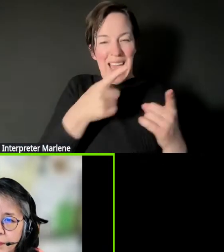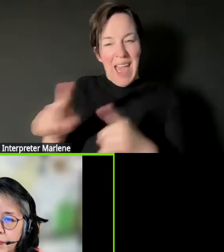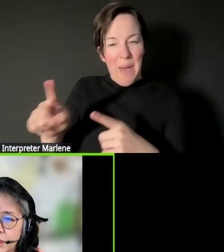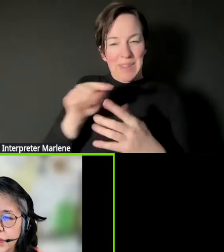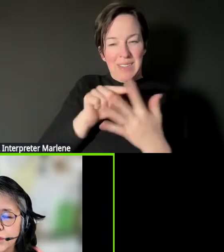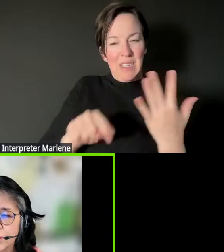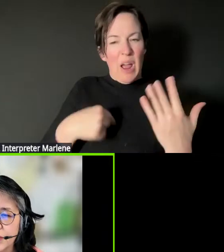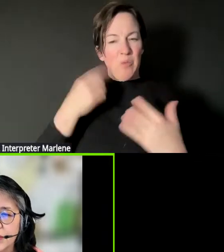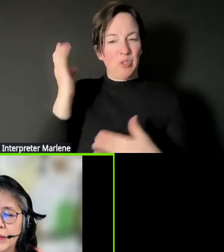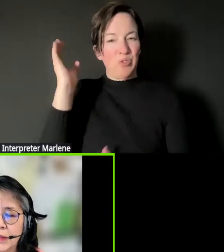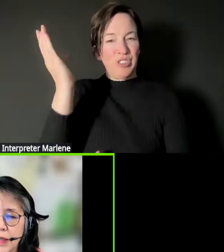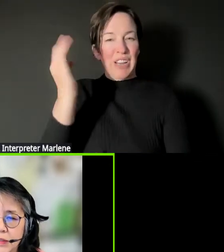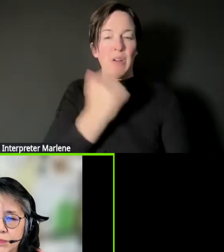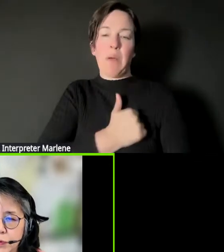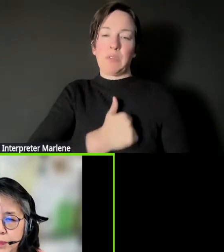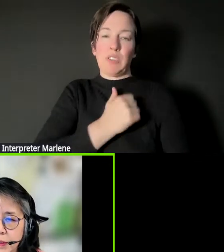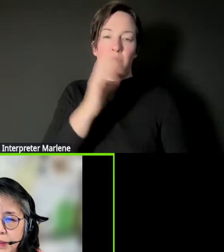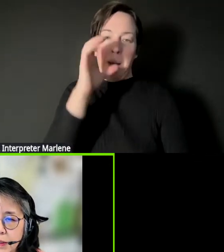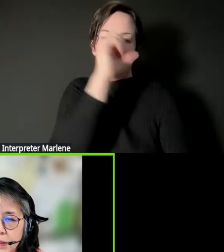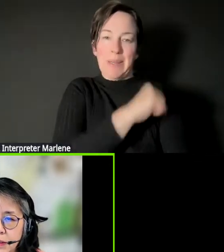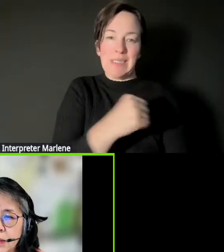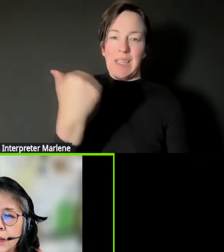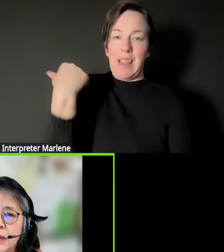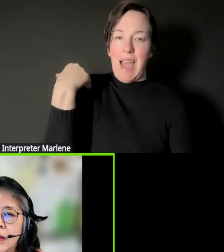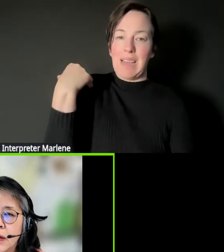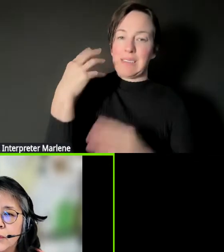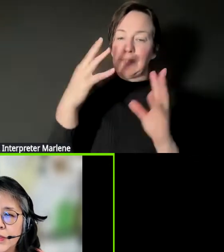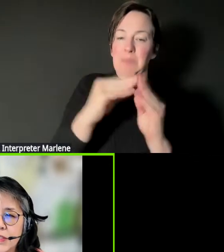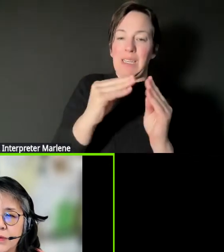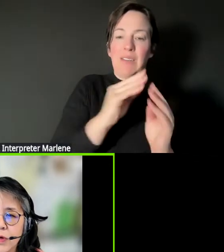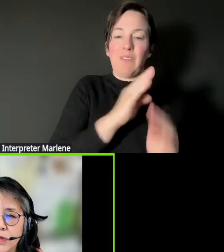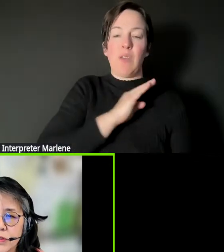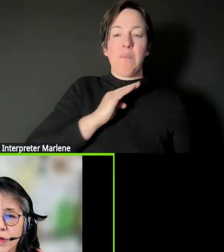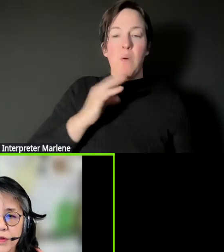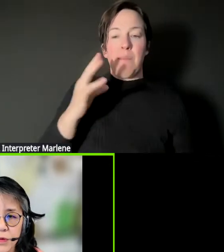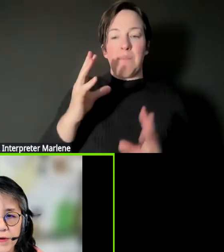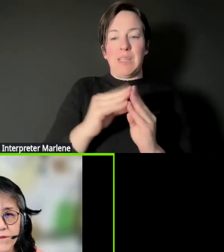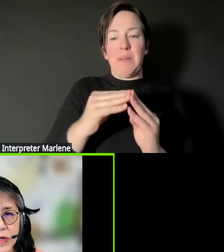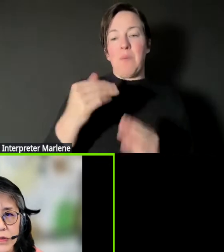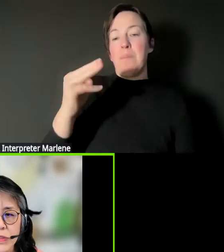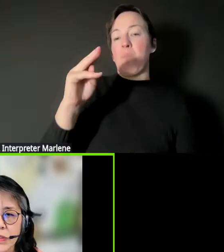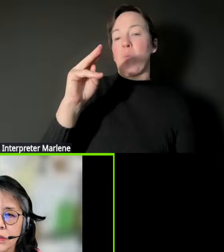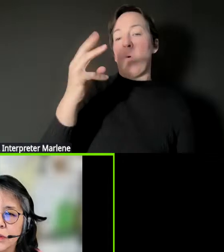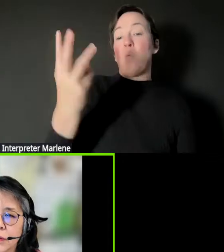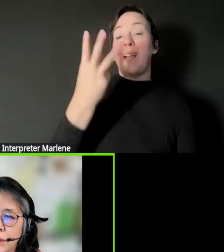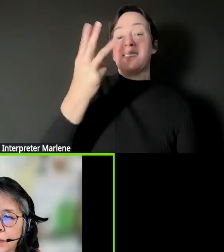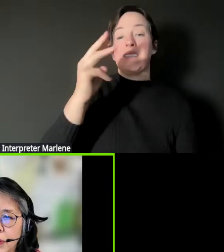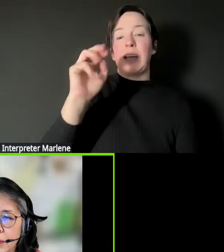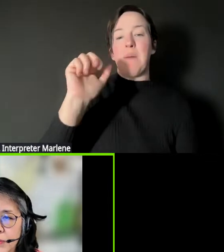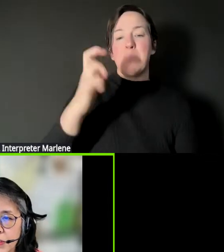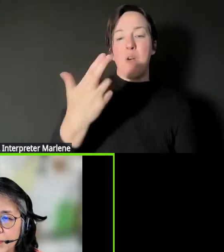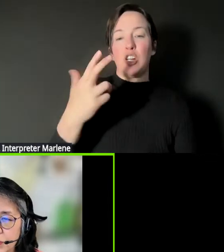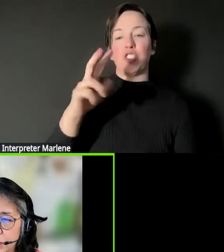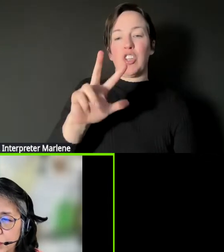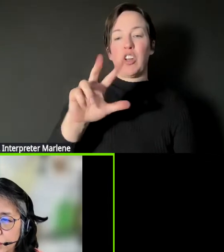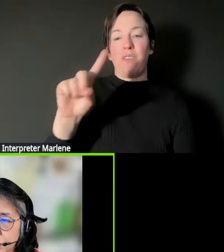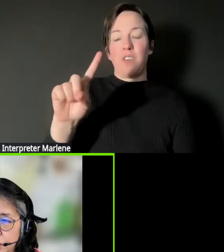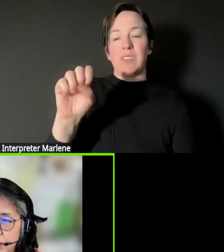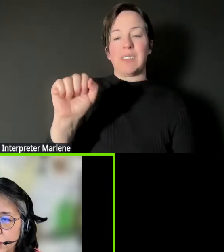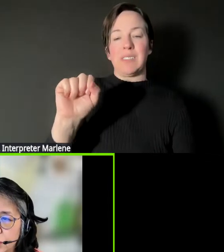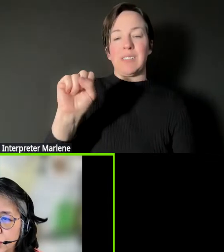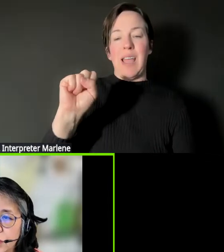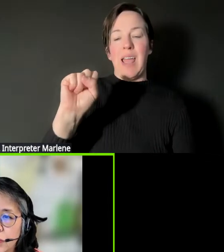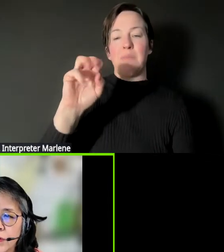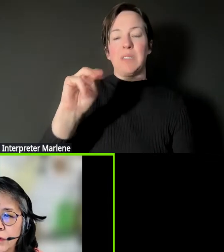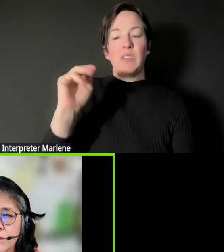I apologize for missing last board meeting. On Wednesday, March 31st, the San Mateo Adult and Career